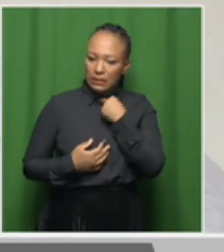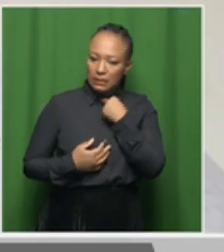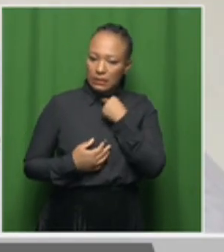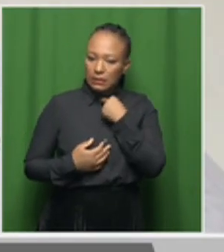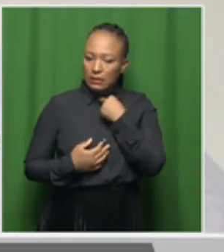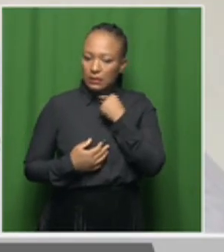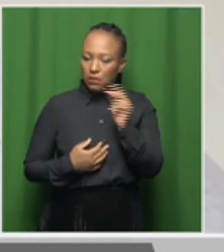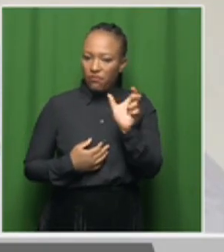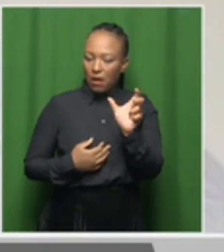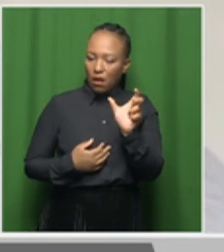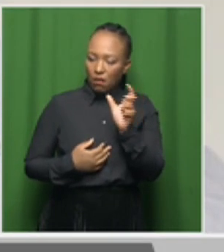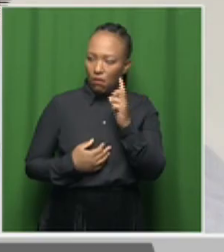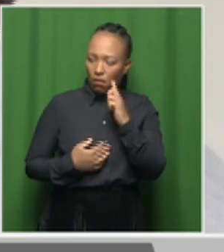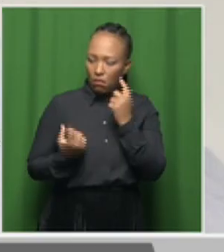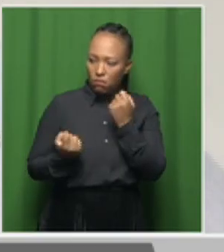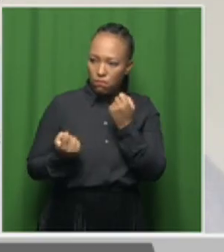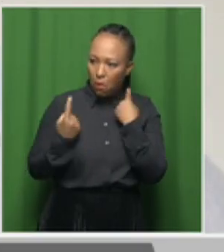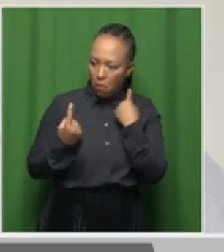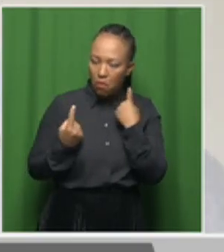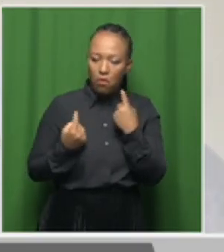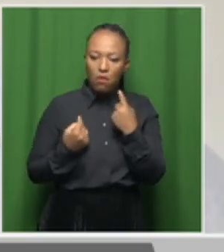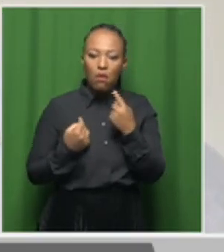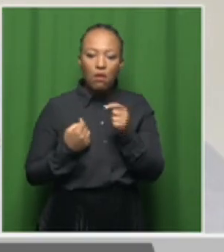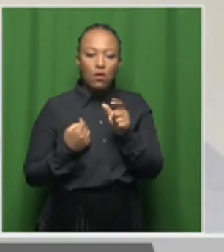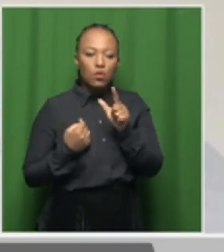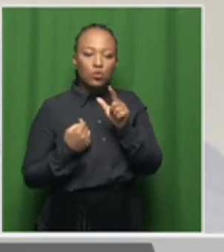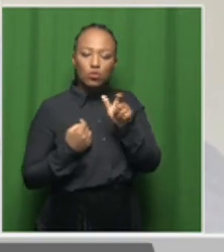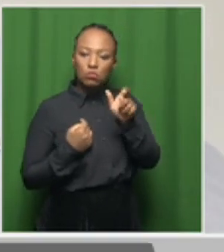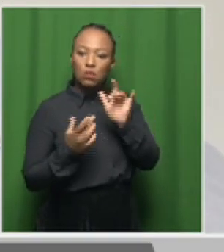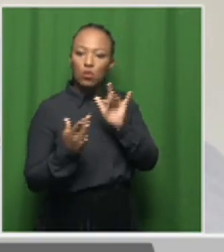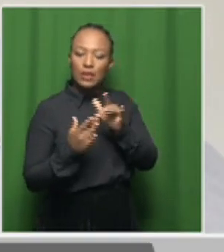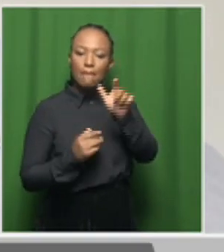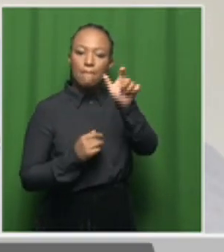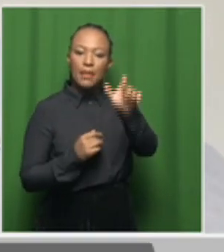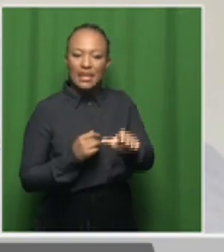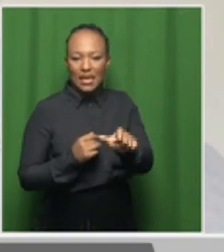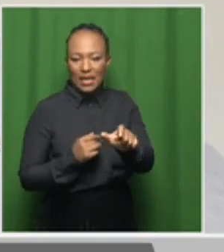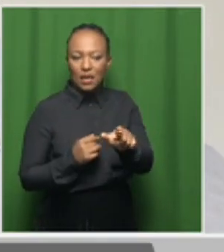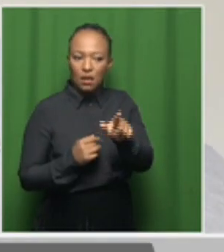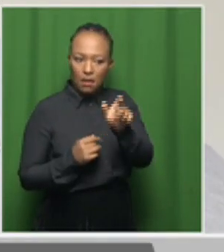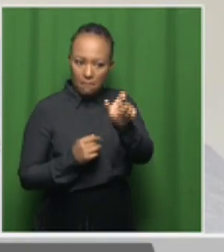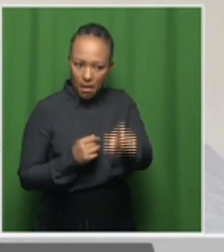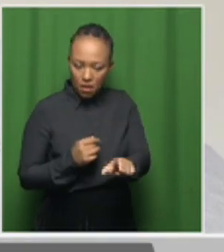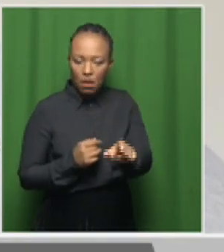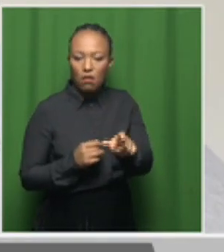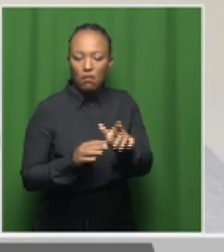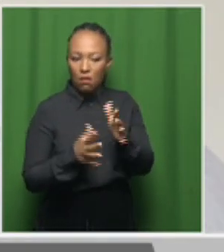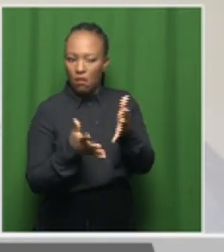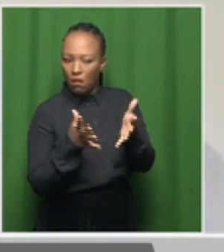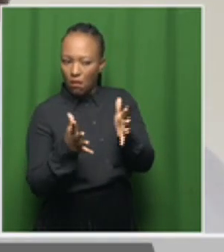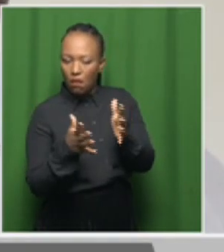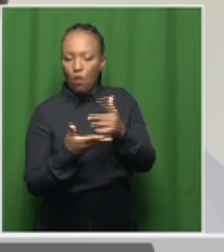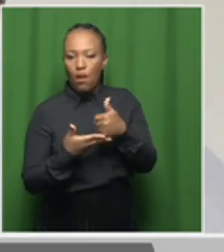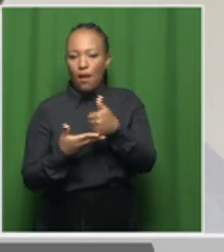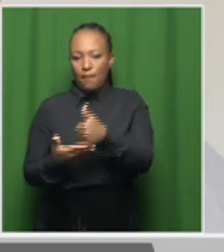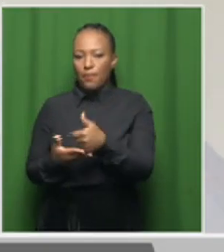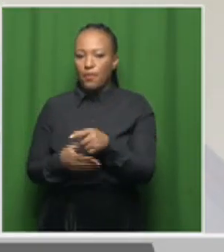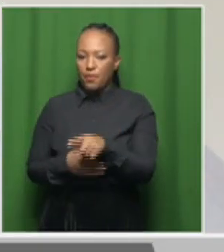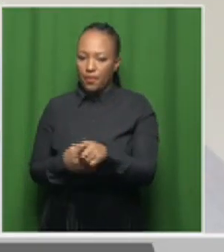you're able to then contact someone and speak to a human to help you navigate whatever you're going through. I think when it